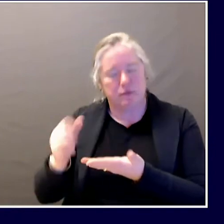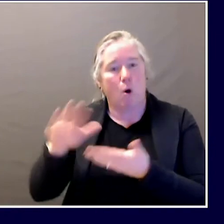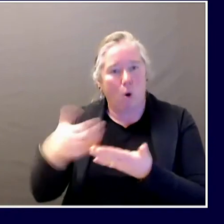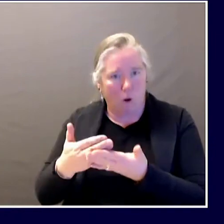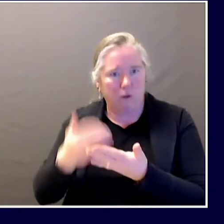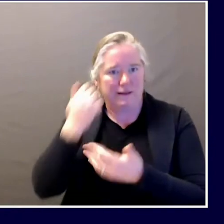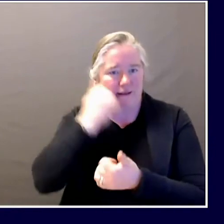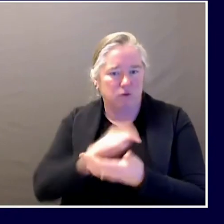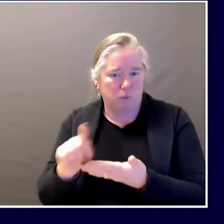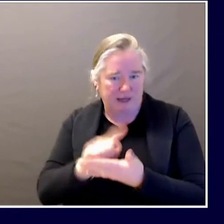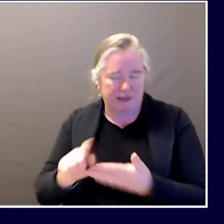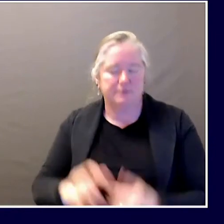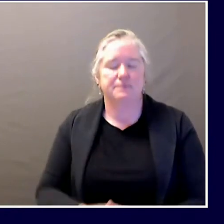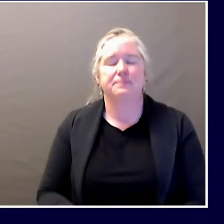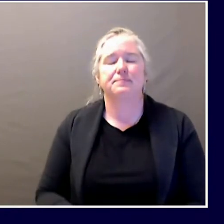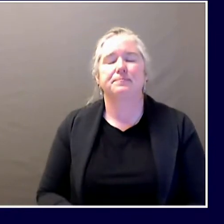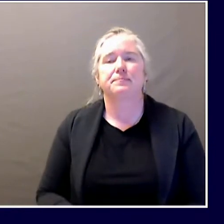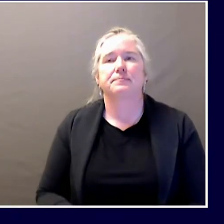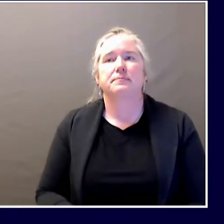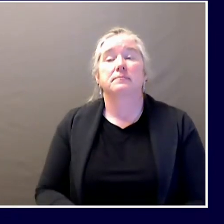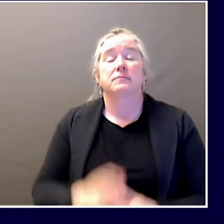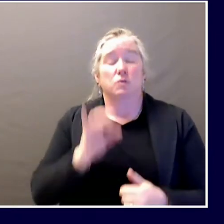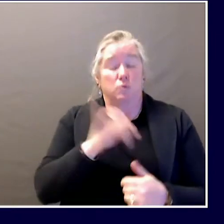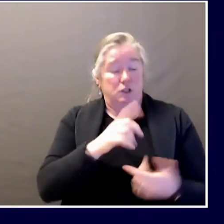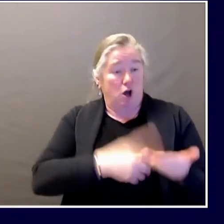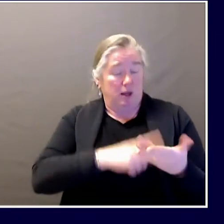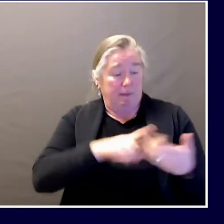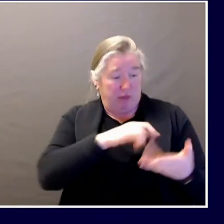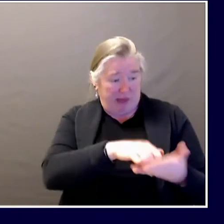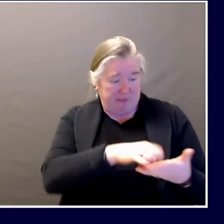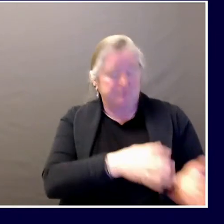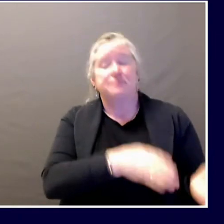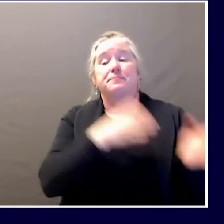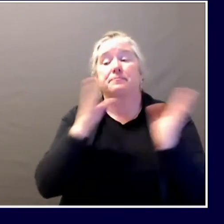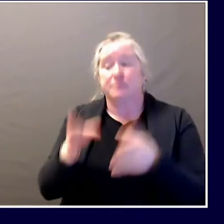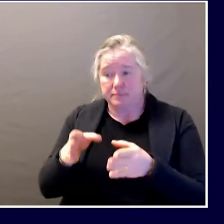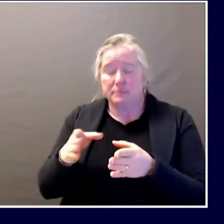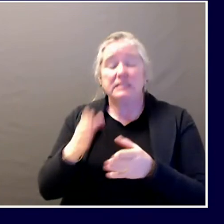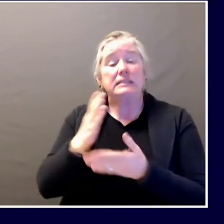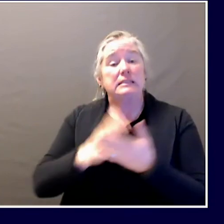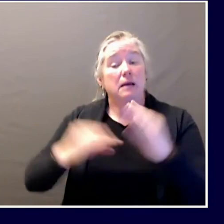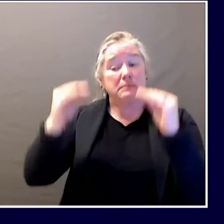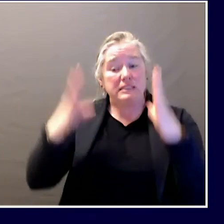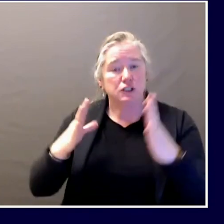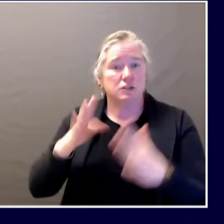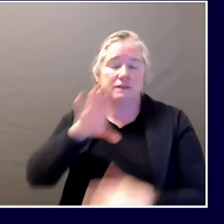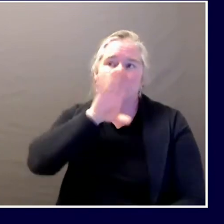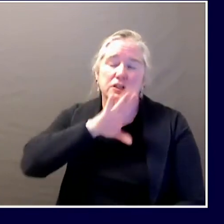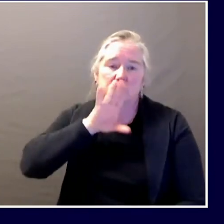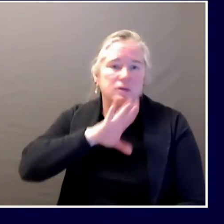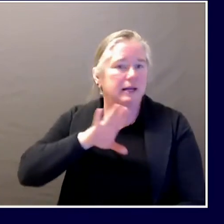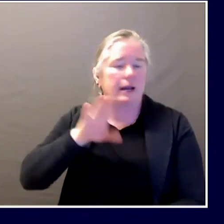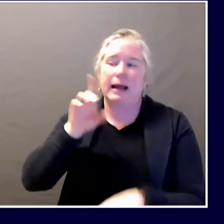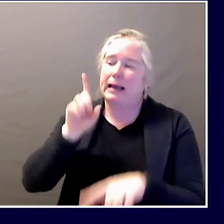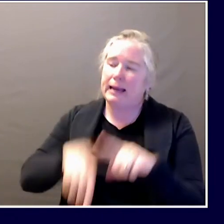an appointment, and some who have found that by calling the pharmacy and asking to be put on a waste